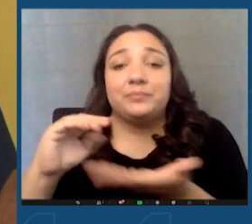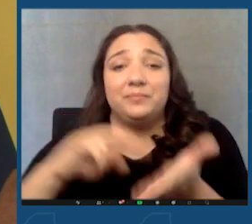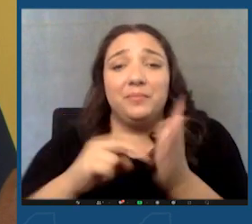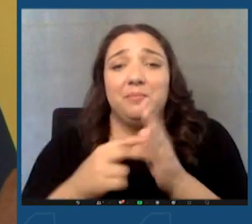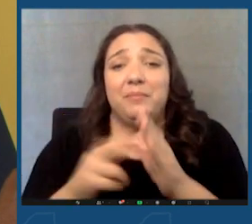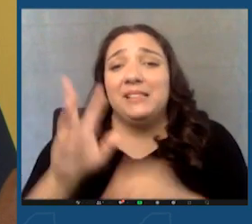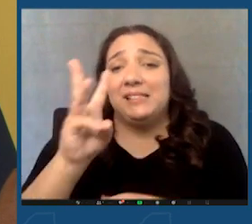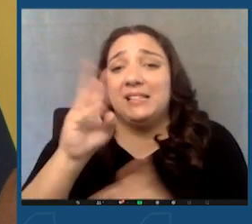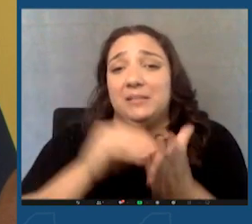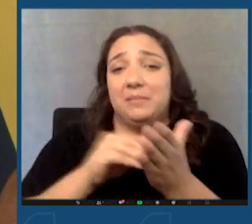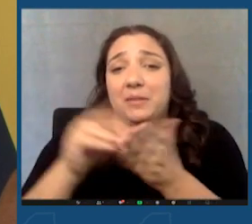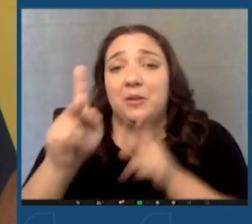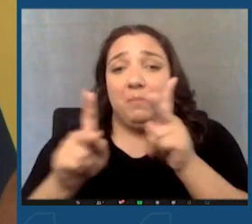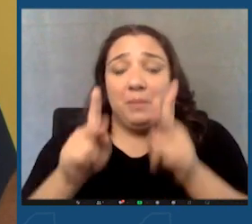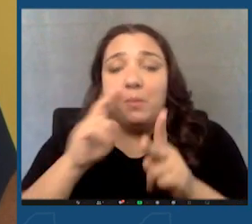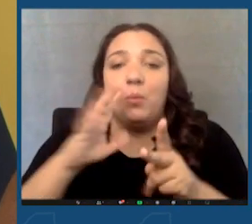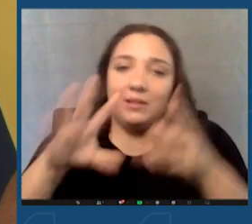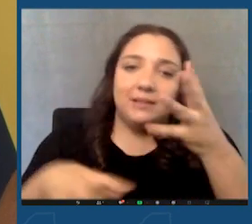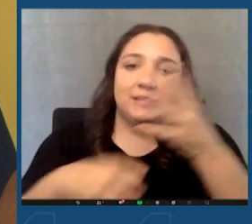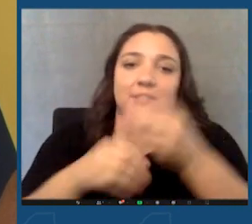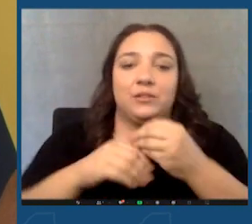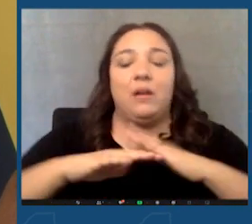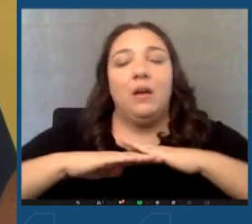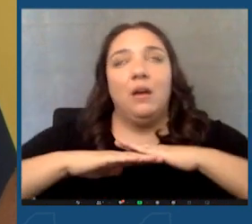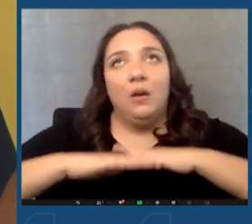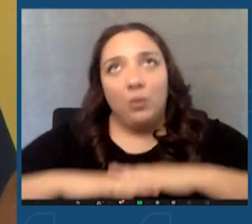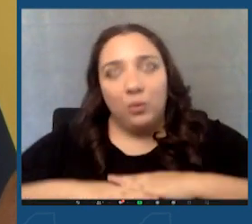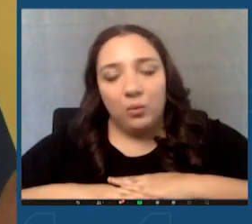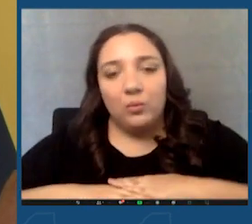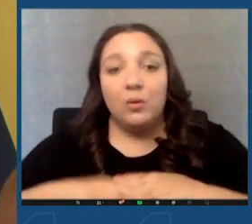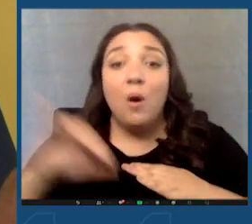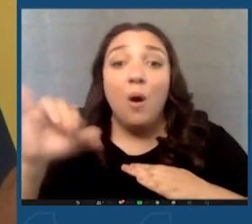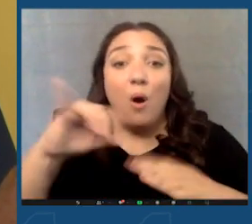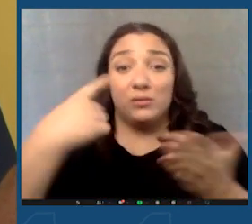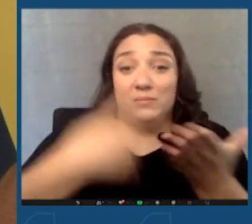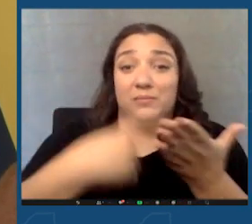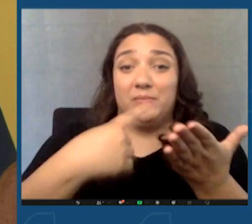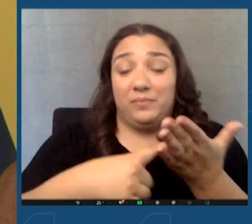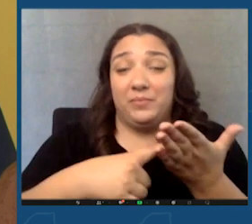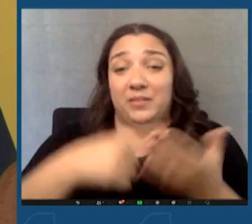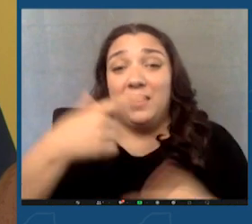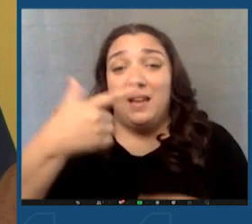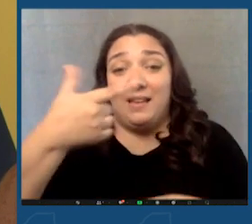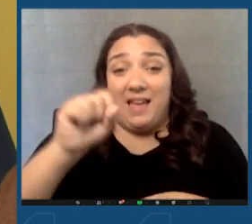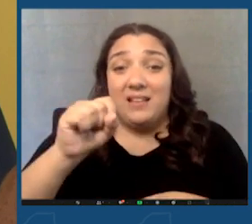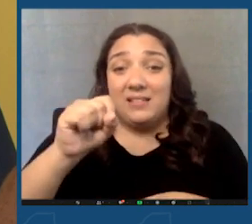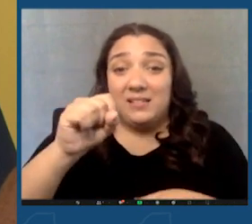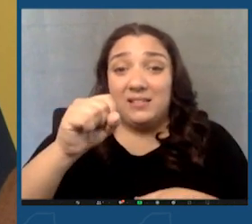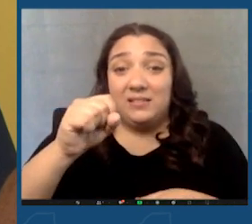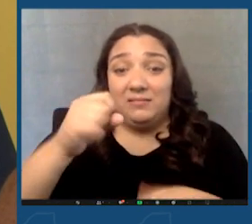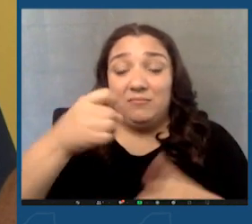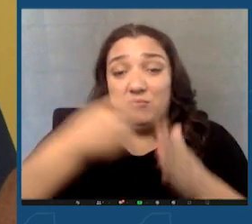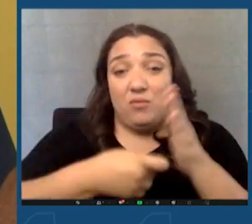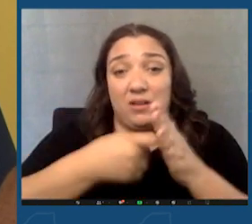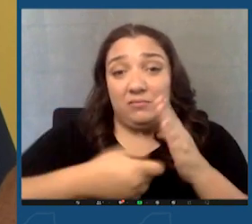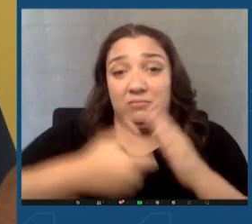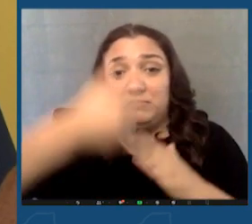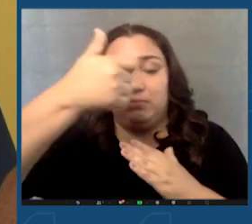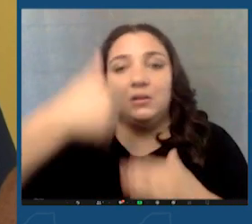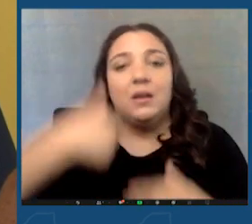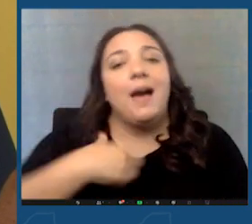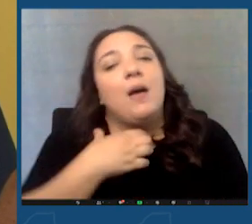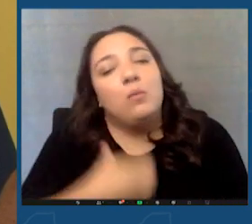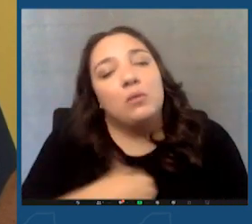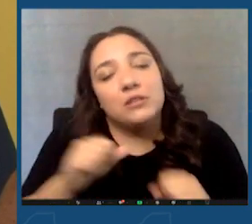relief. We mentioned the high cost of gas. I wish there was more to do, but I looked at it and I said with our colleagues in